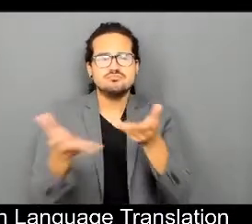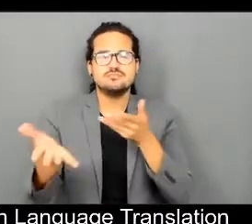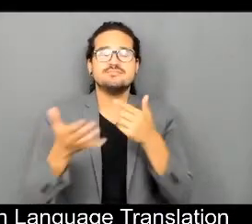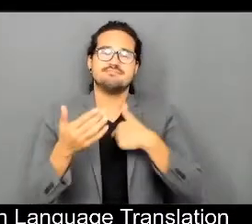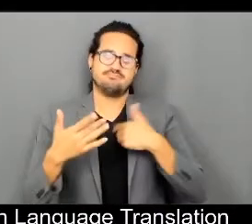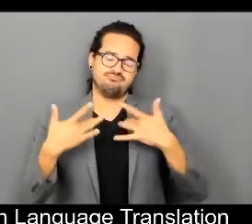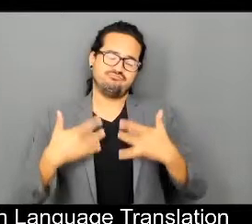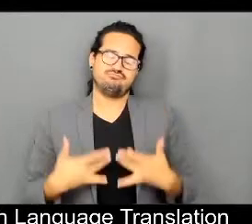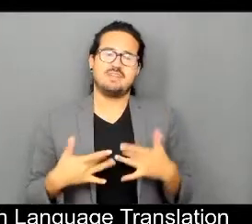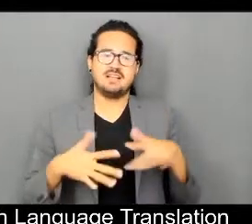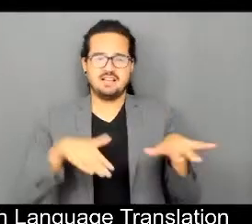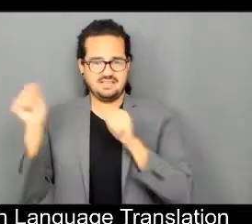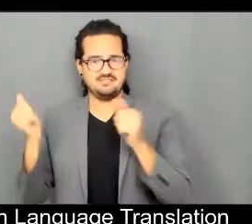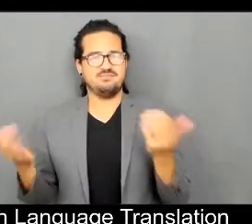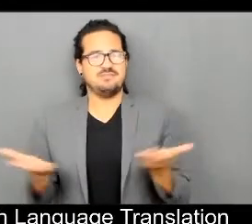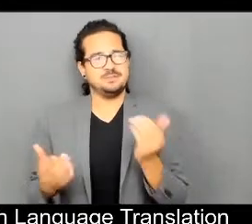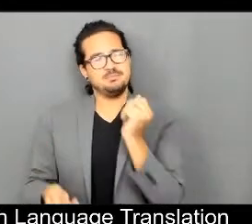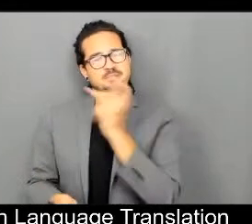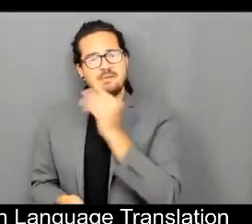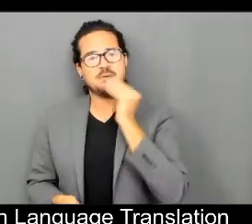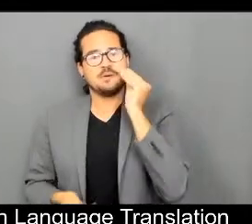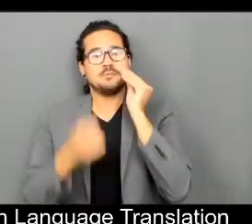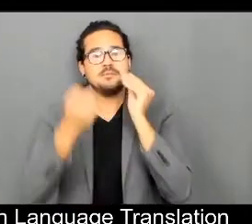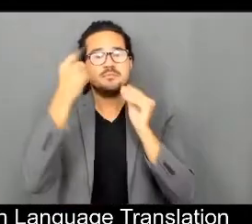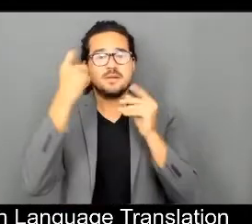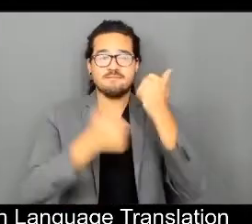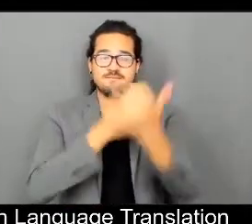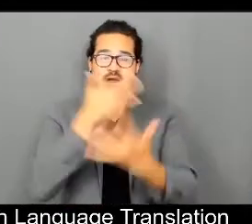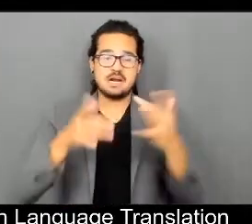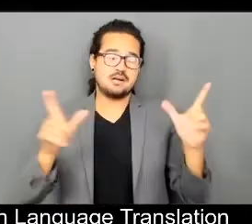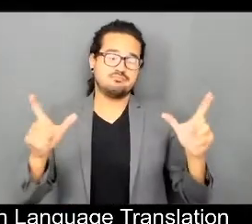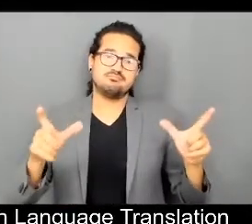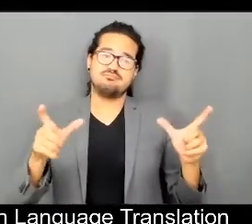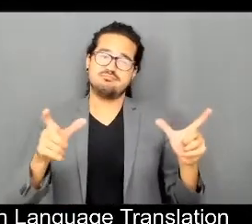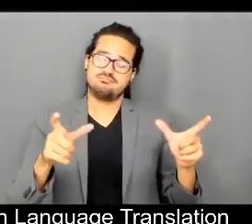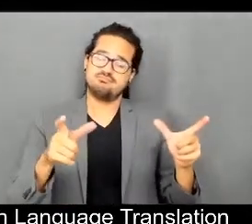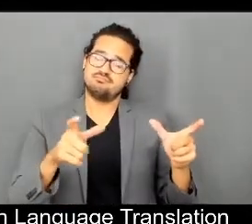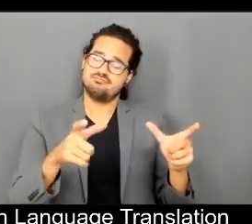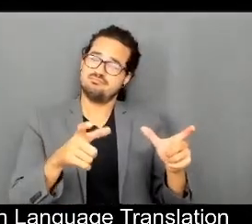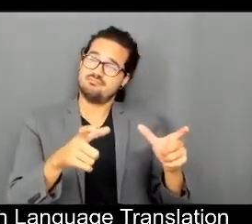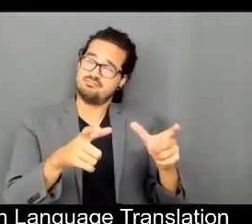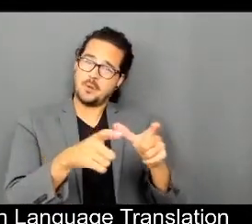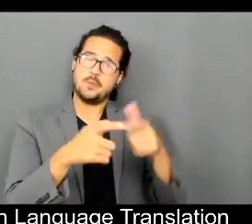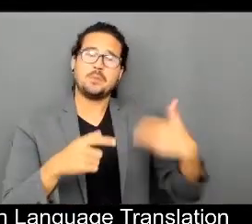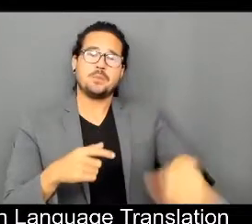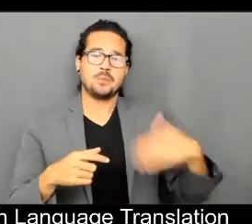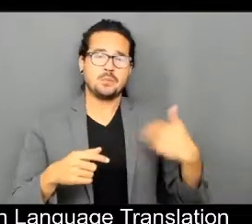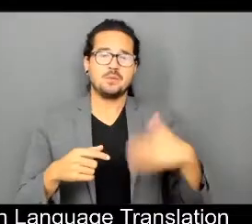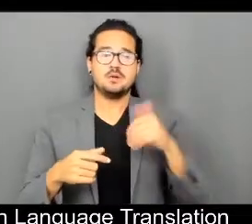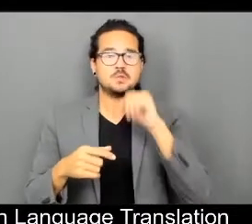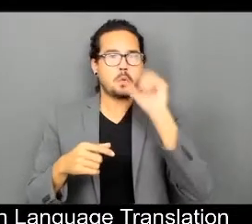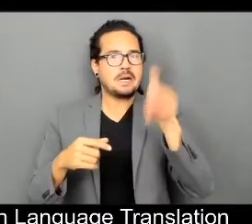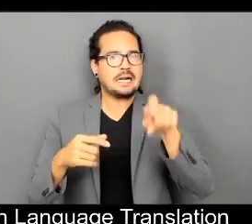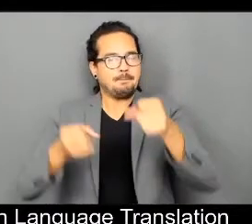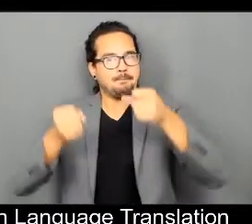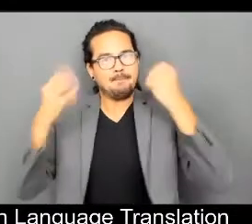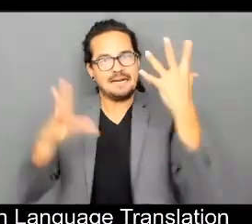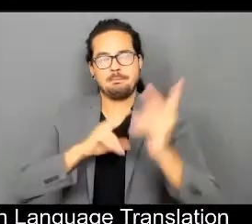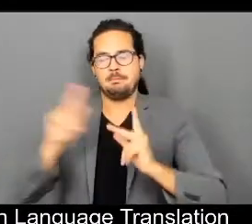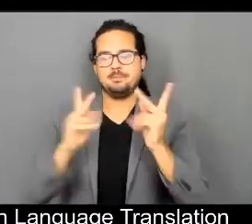and containment, and not as many resources are needed. So the team that's coming